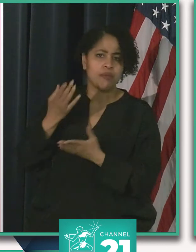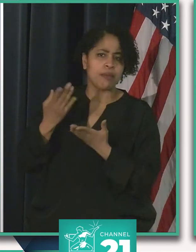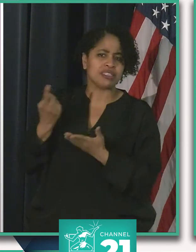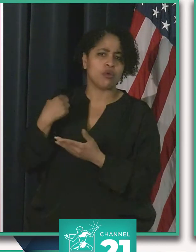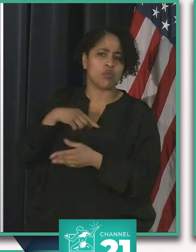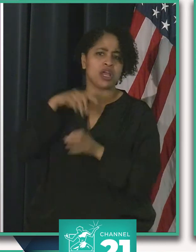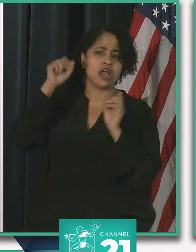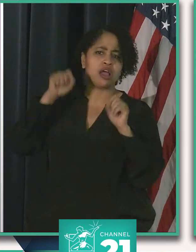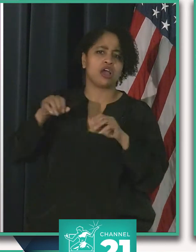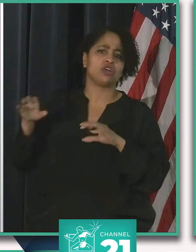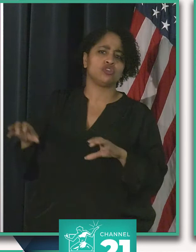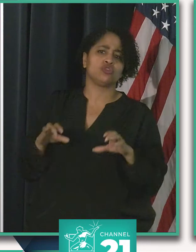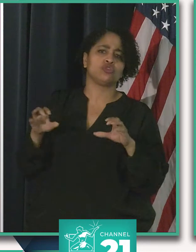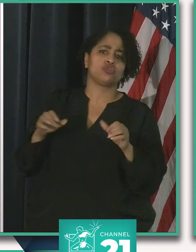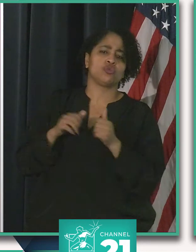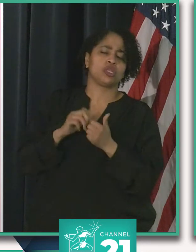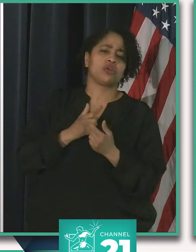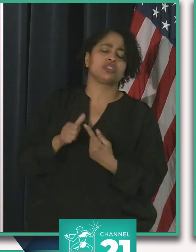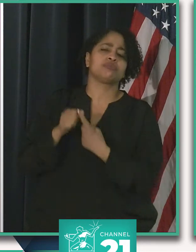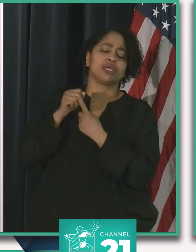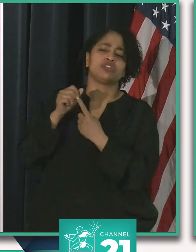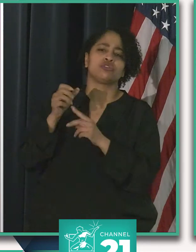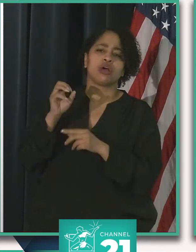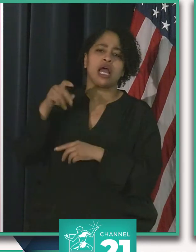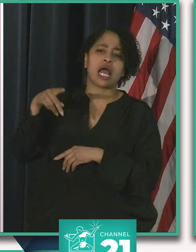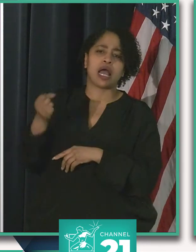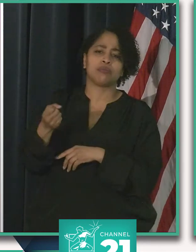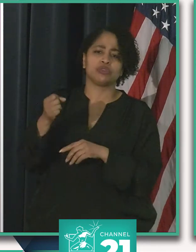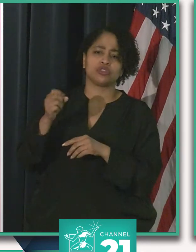do with our special ops unit.